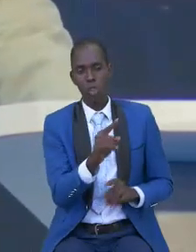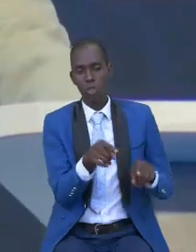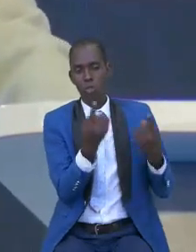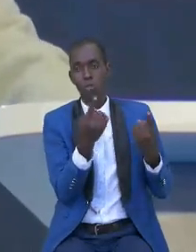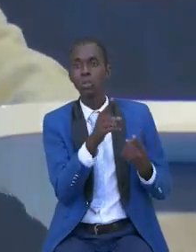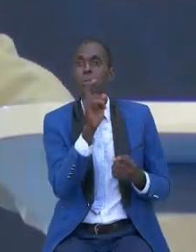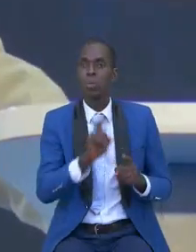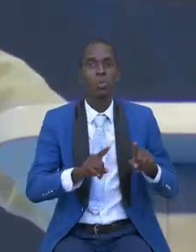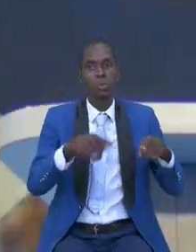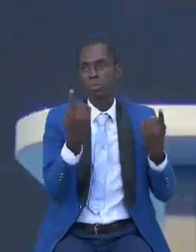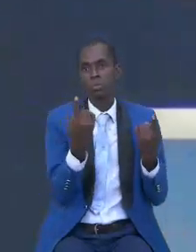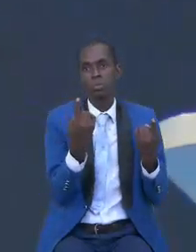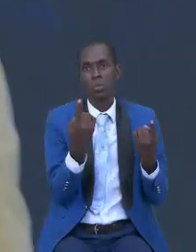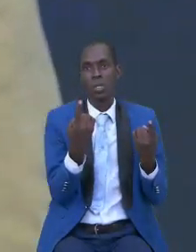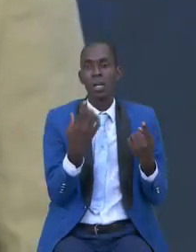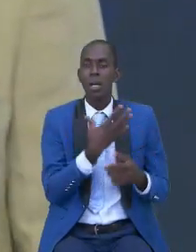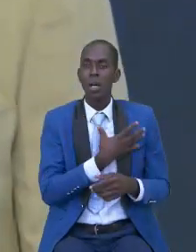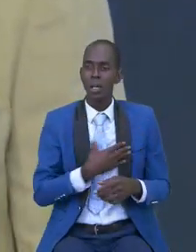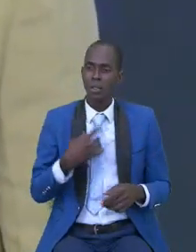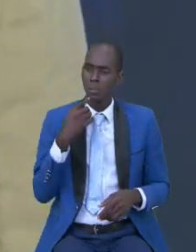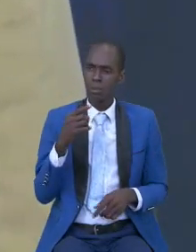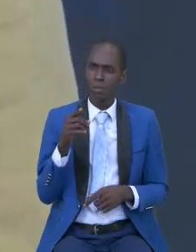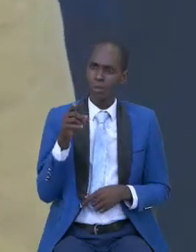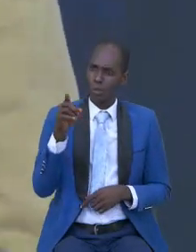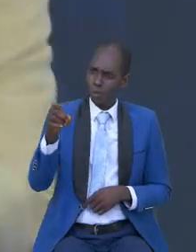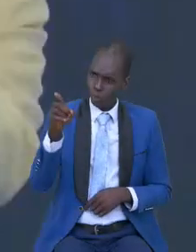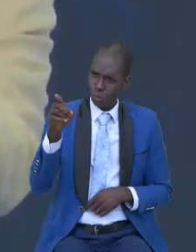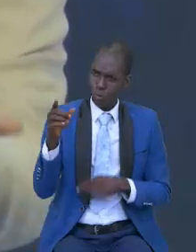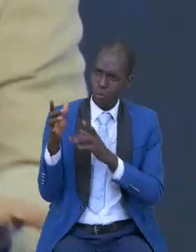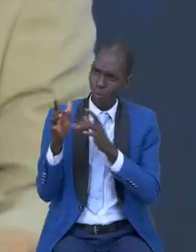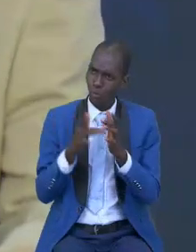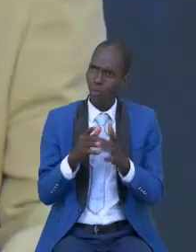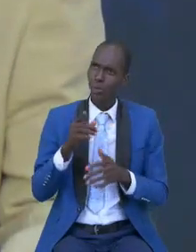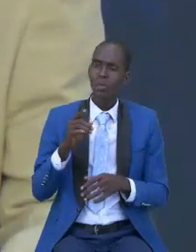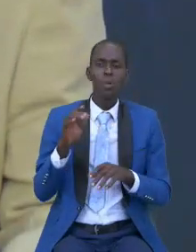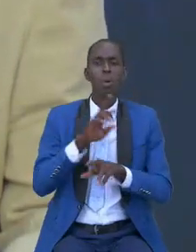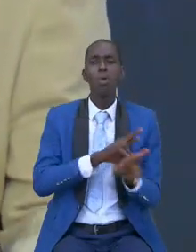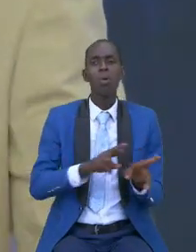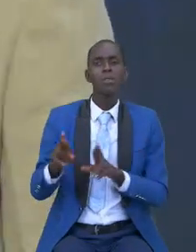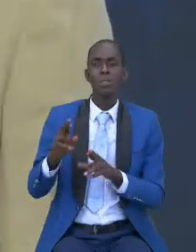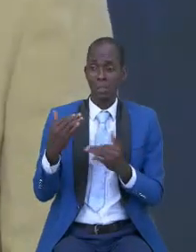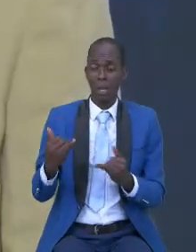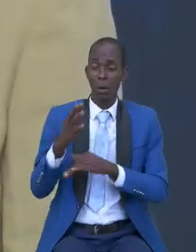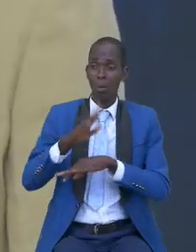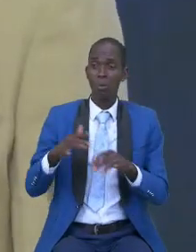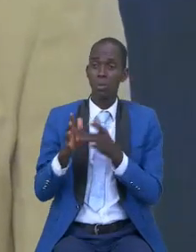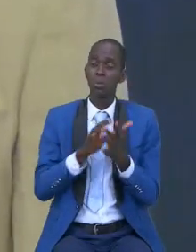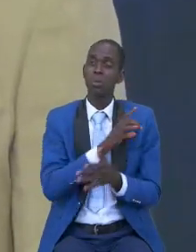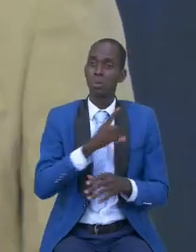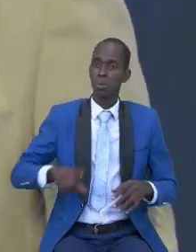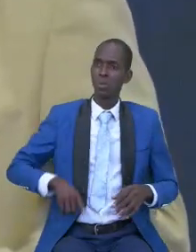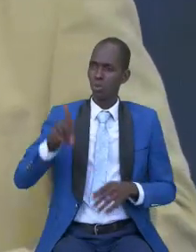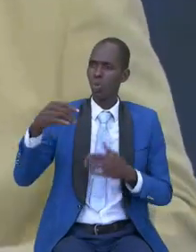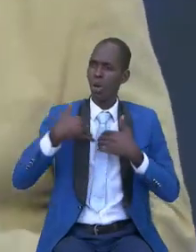go. And he says, you are Lord. He already called him Lord. You have power. You